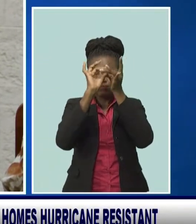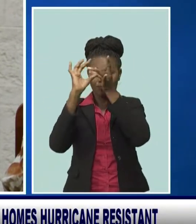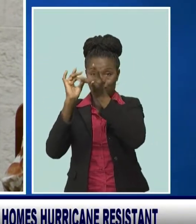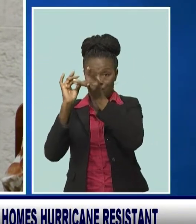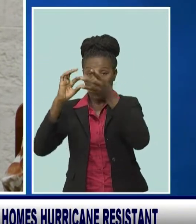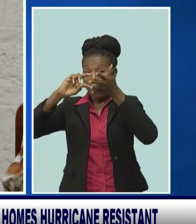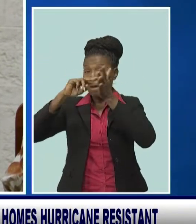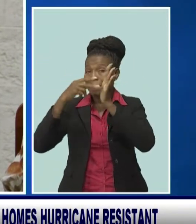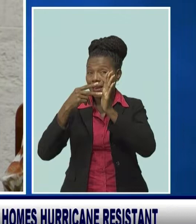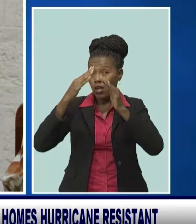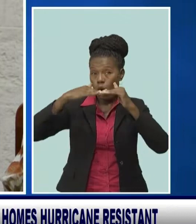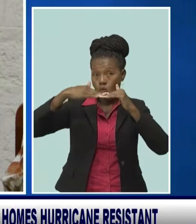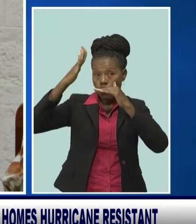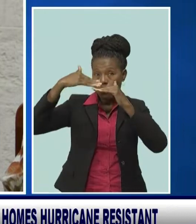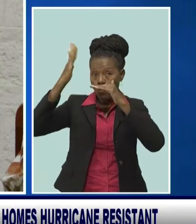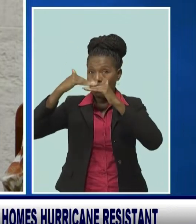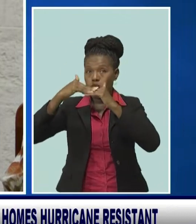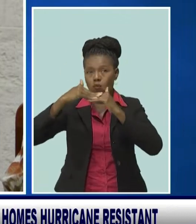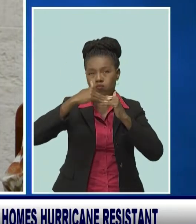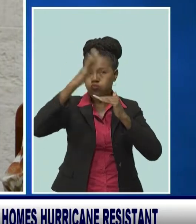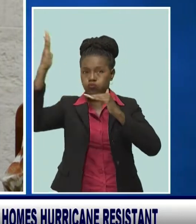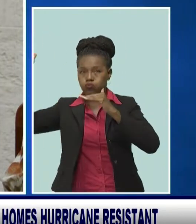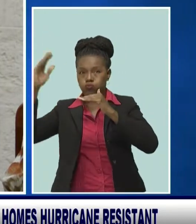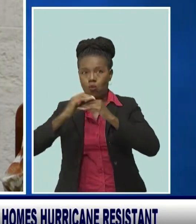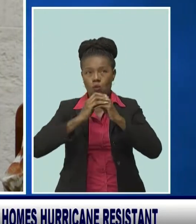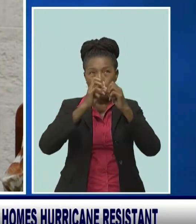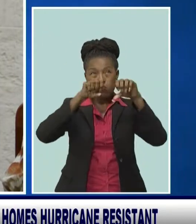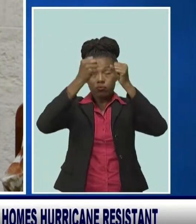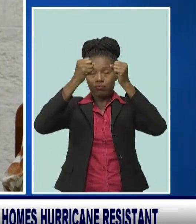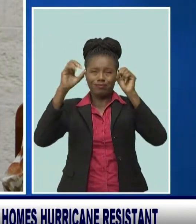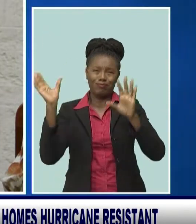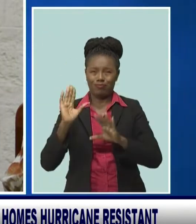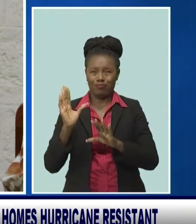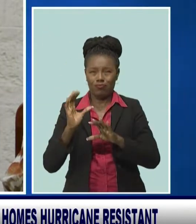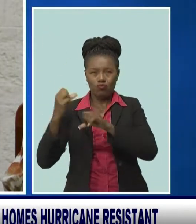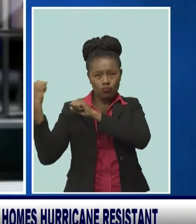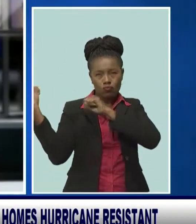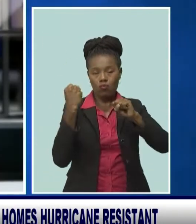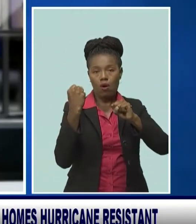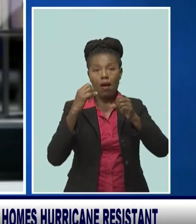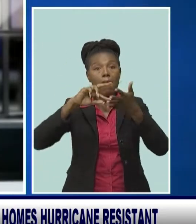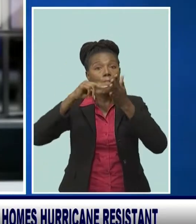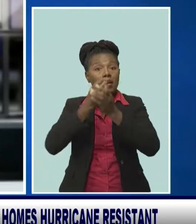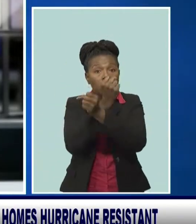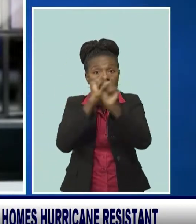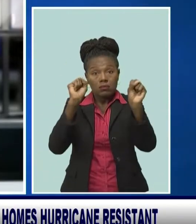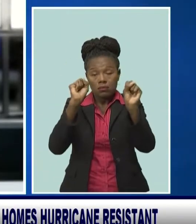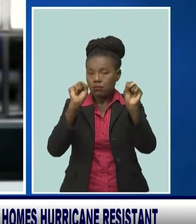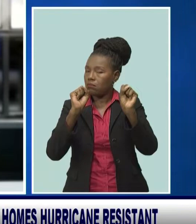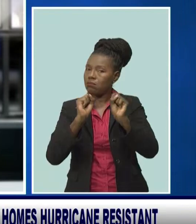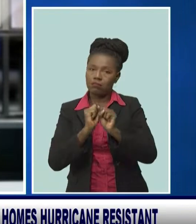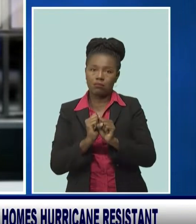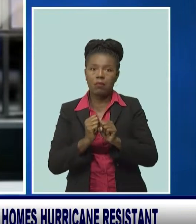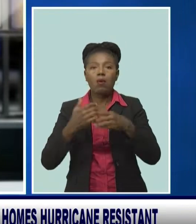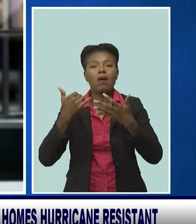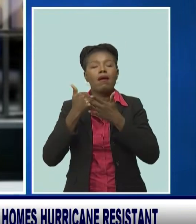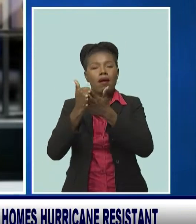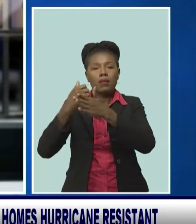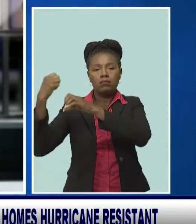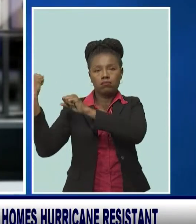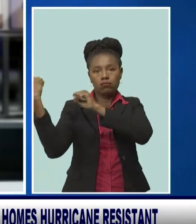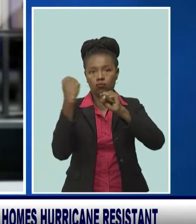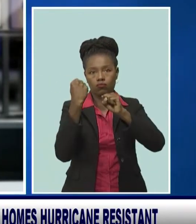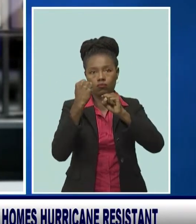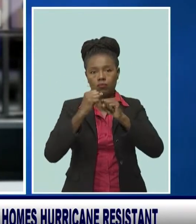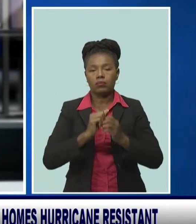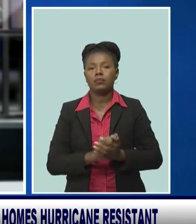every single roof, but it will significantly add to the resilience of your roof. And while government is hoping to provide a total of